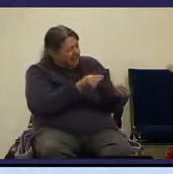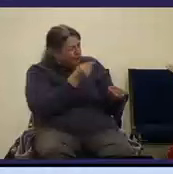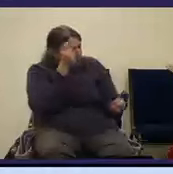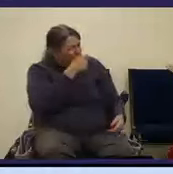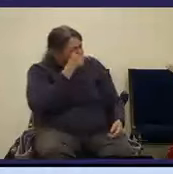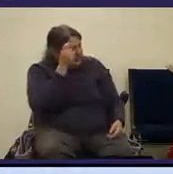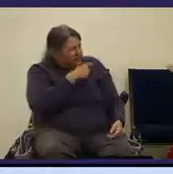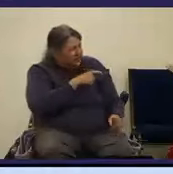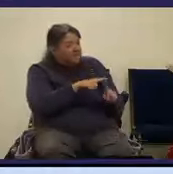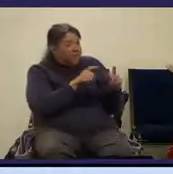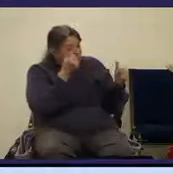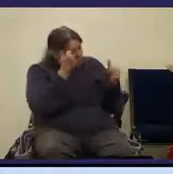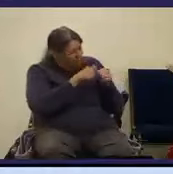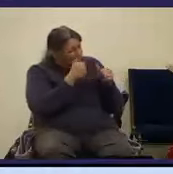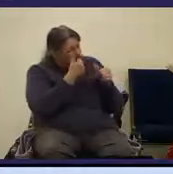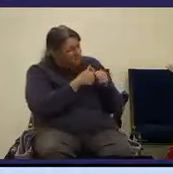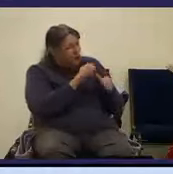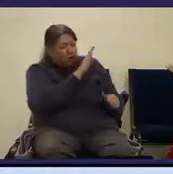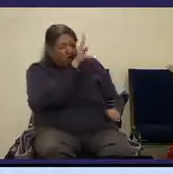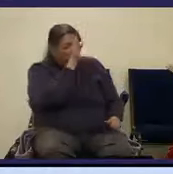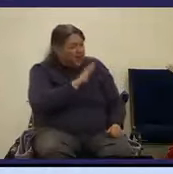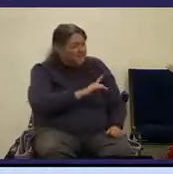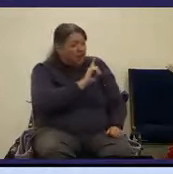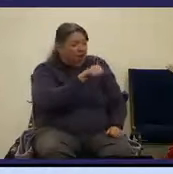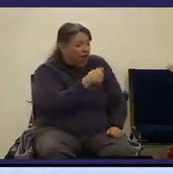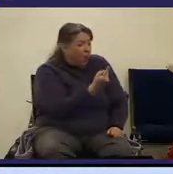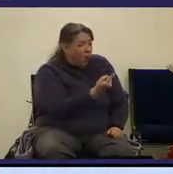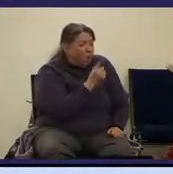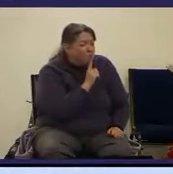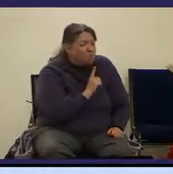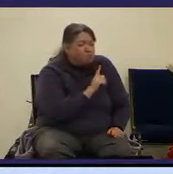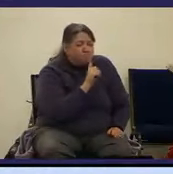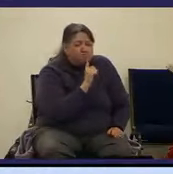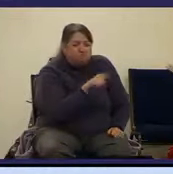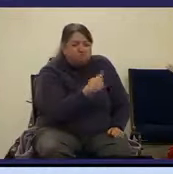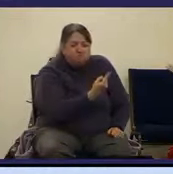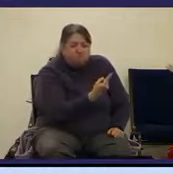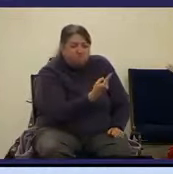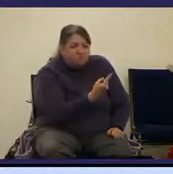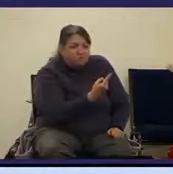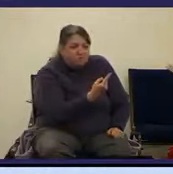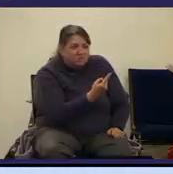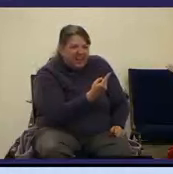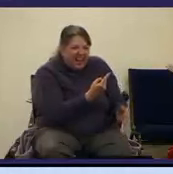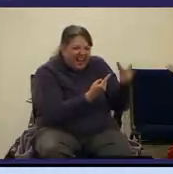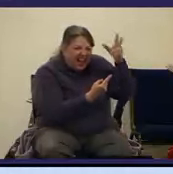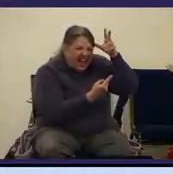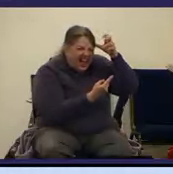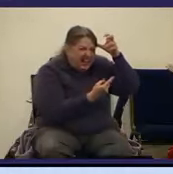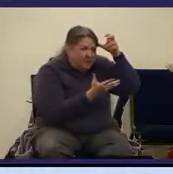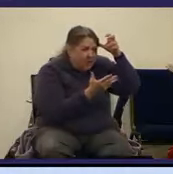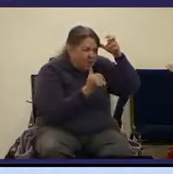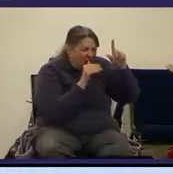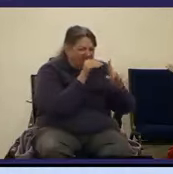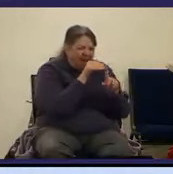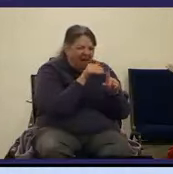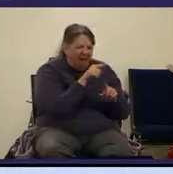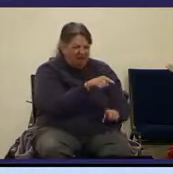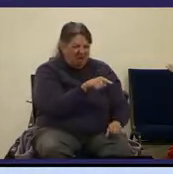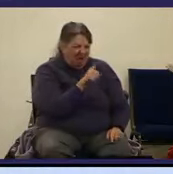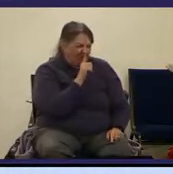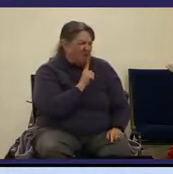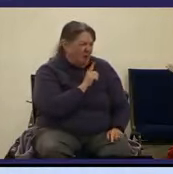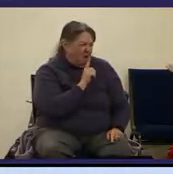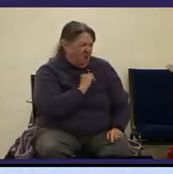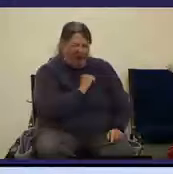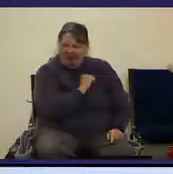Just recognize that you're not alone. How many times the enemy wants us to feel we're alone? And